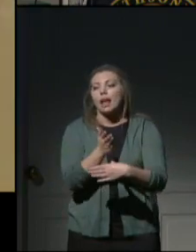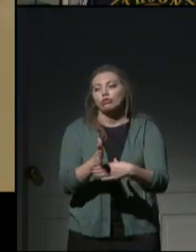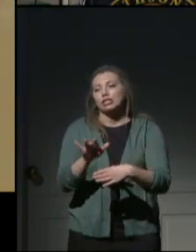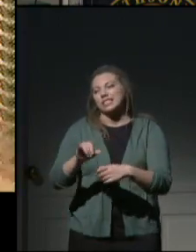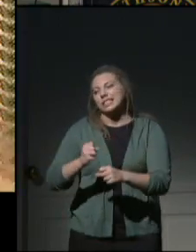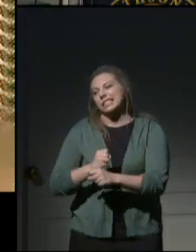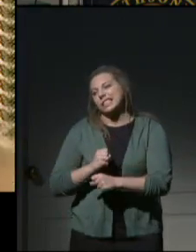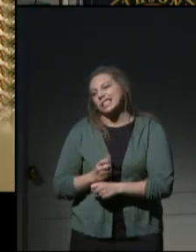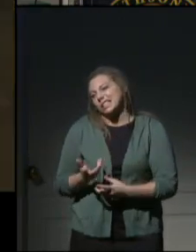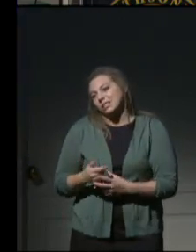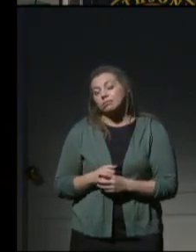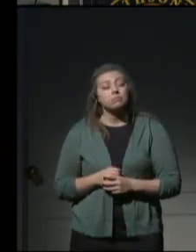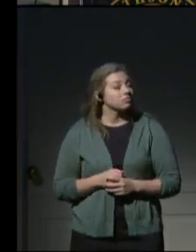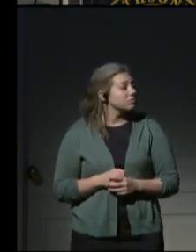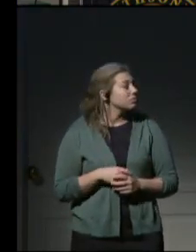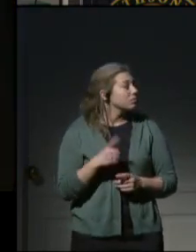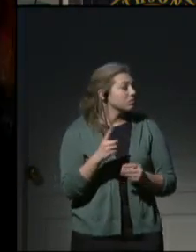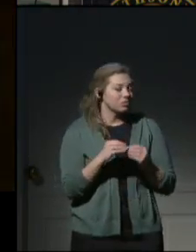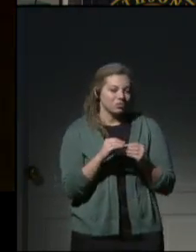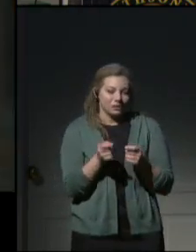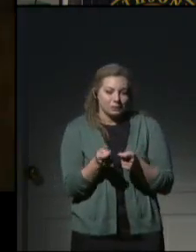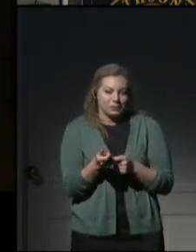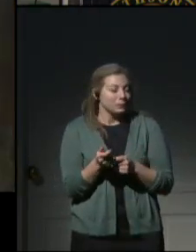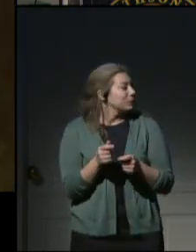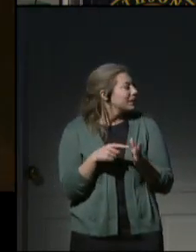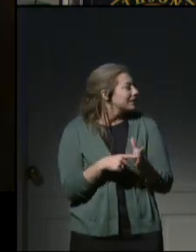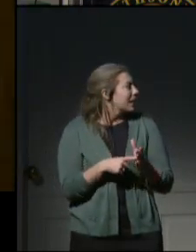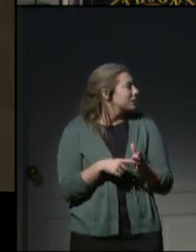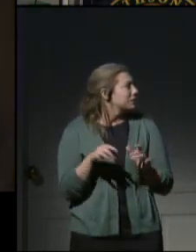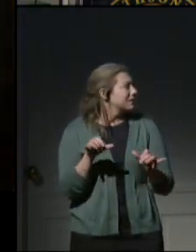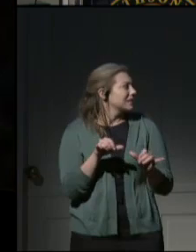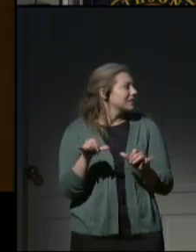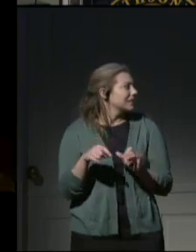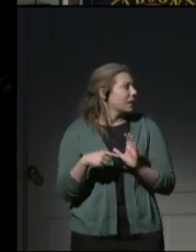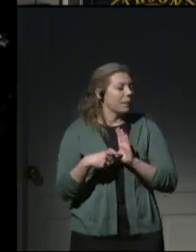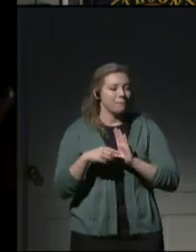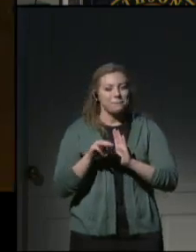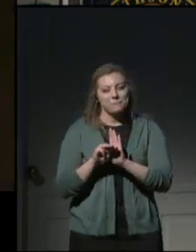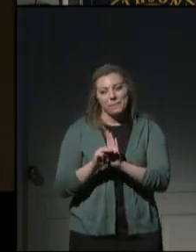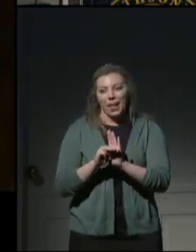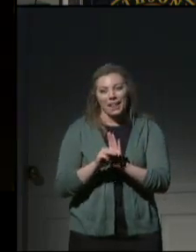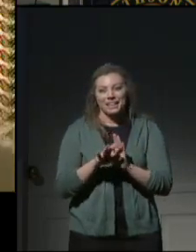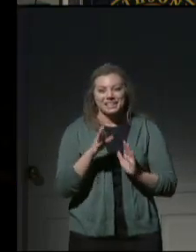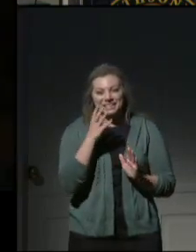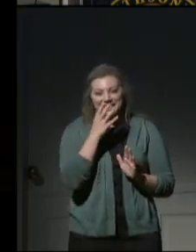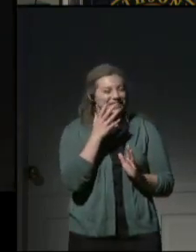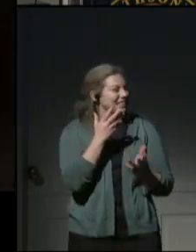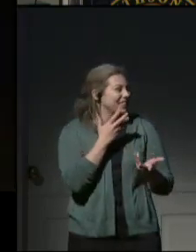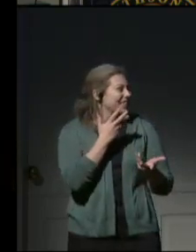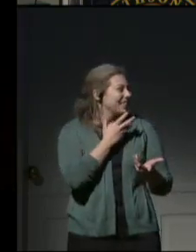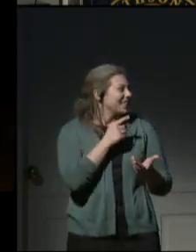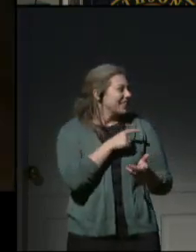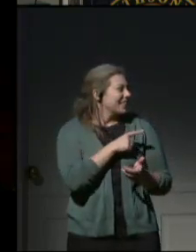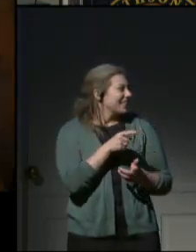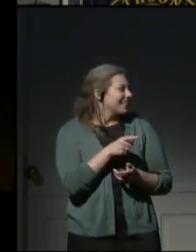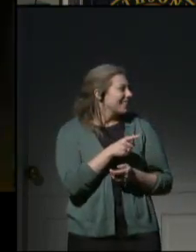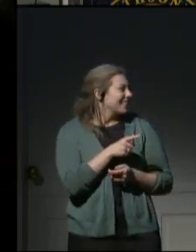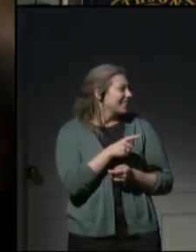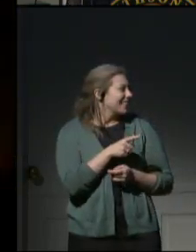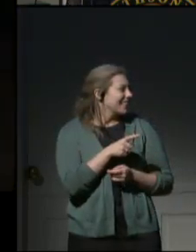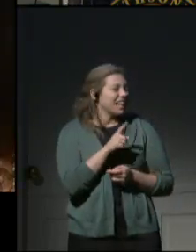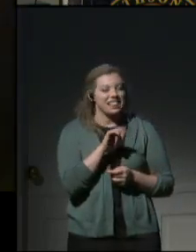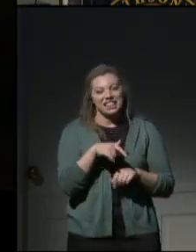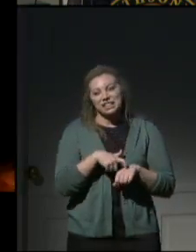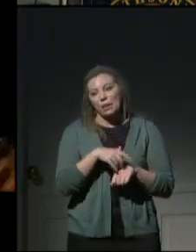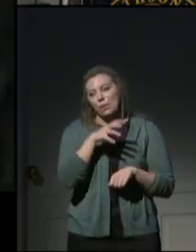statistics. One more little example, the same model. It sees faces everywhere. This time, old